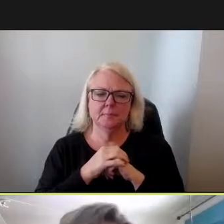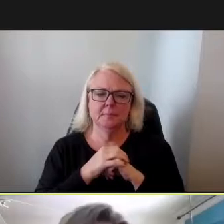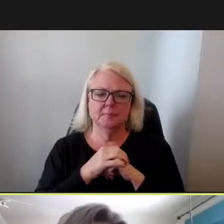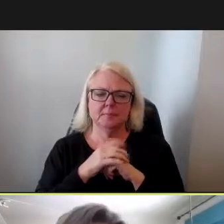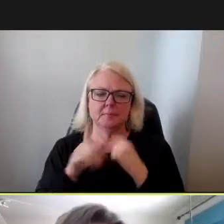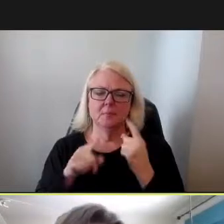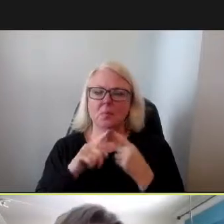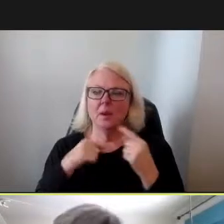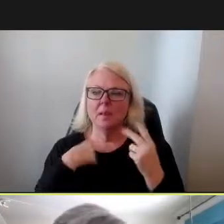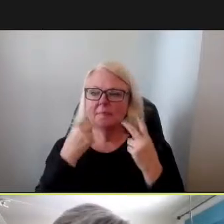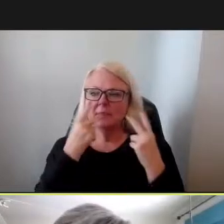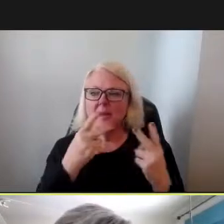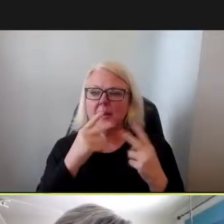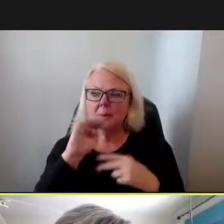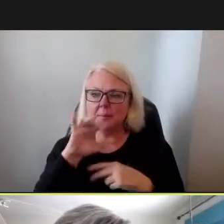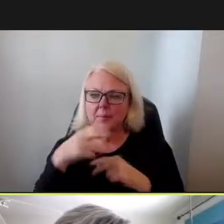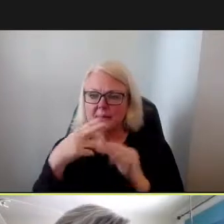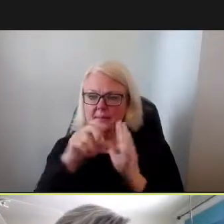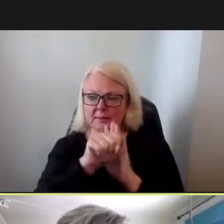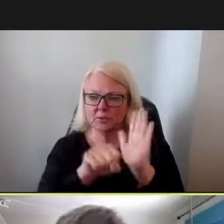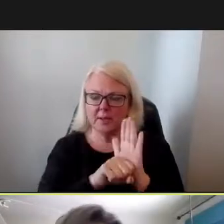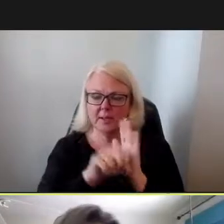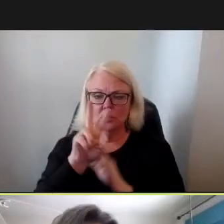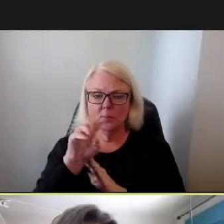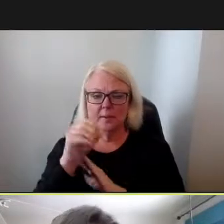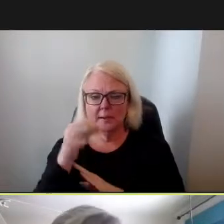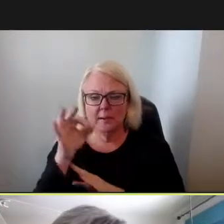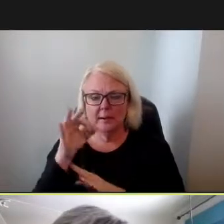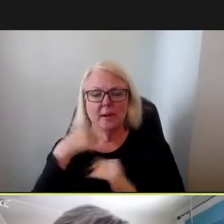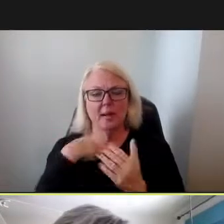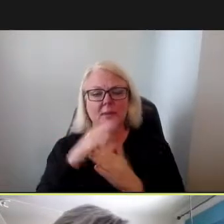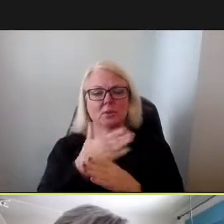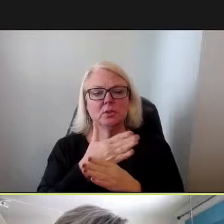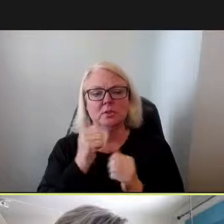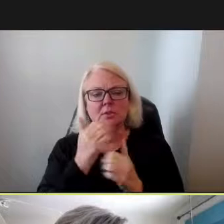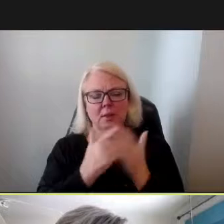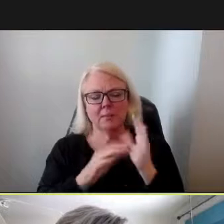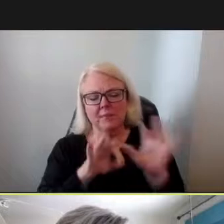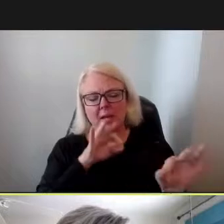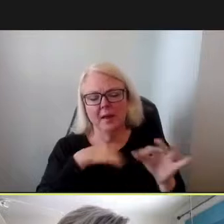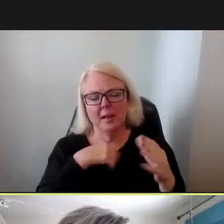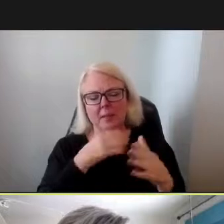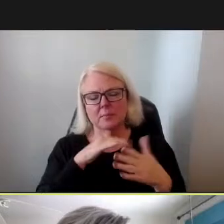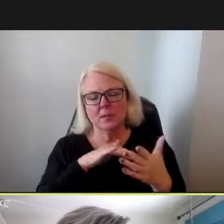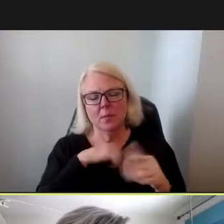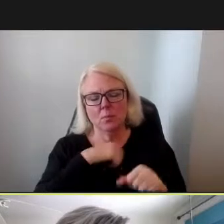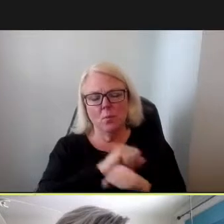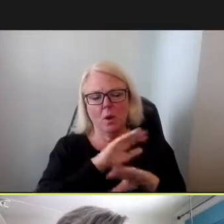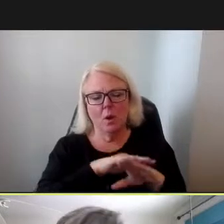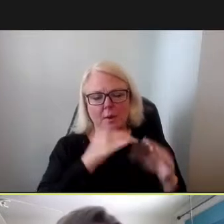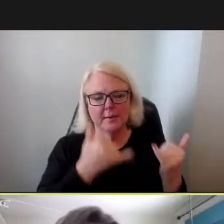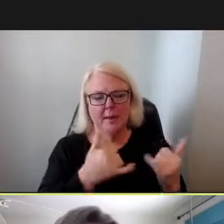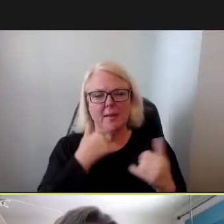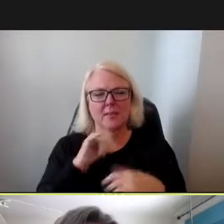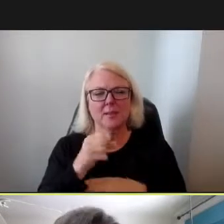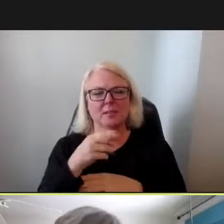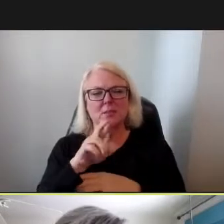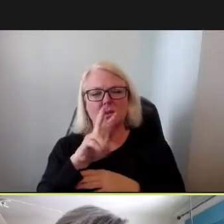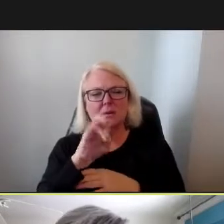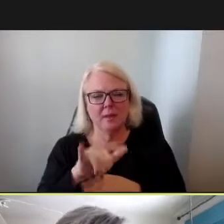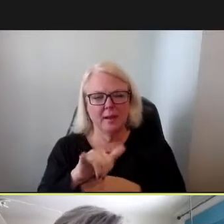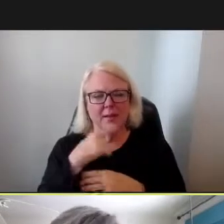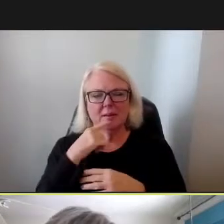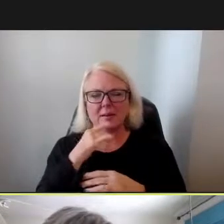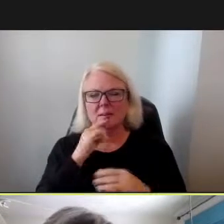When I visited Michigan State in 2019, I shared some findings from the study I'm working on now, which is a survey and interview study